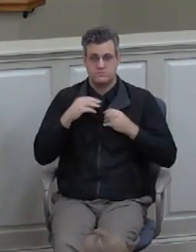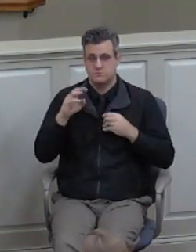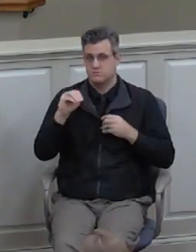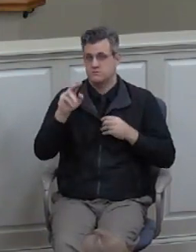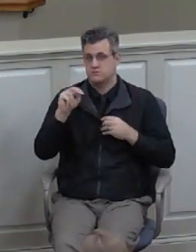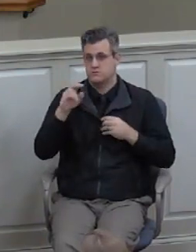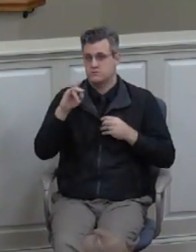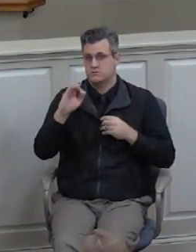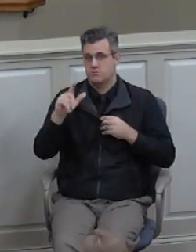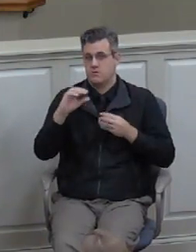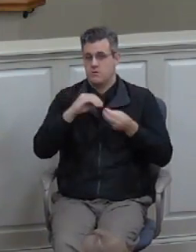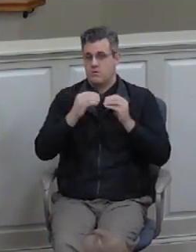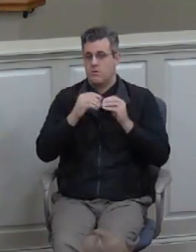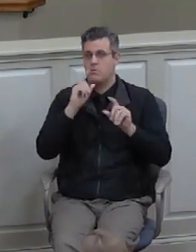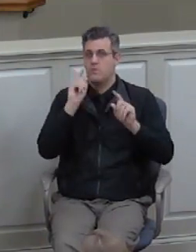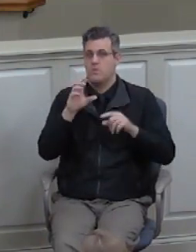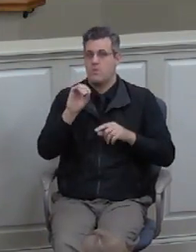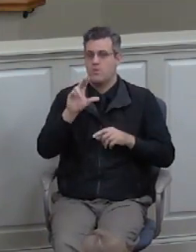Order Number